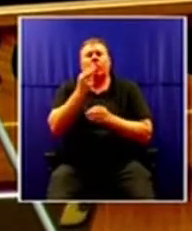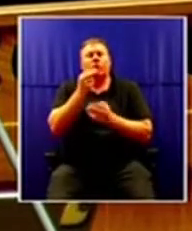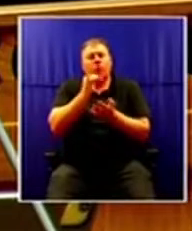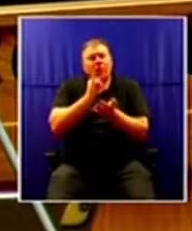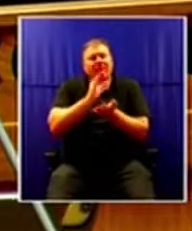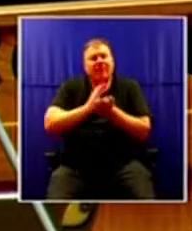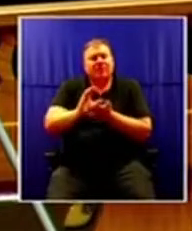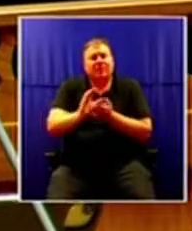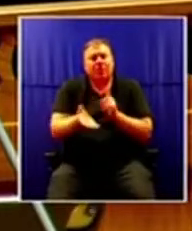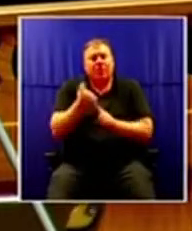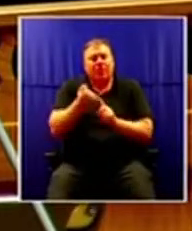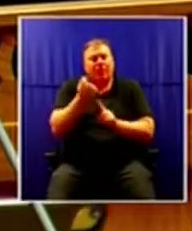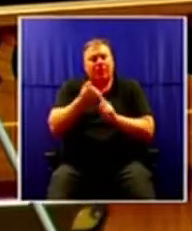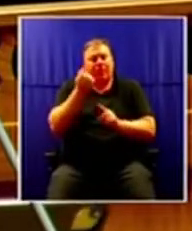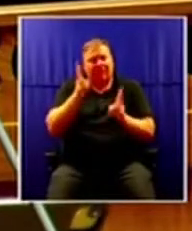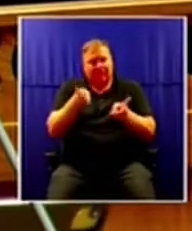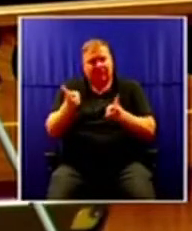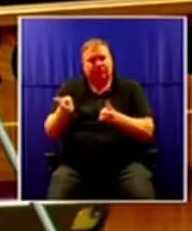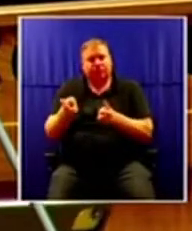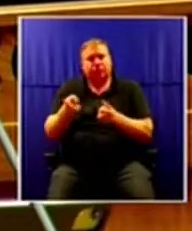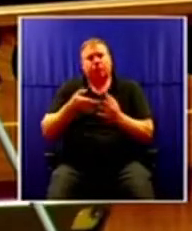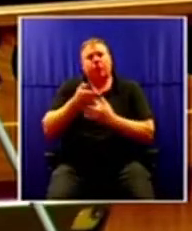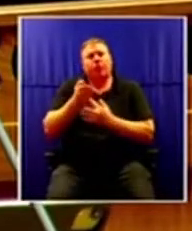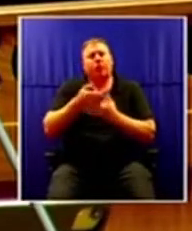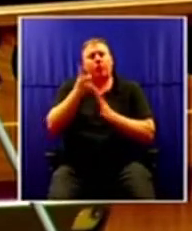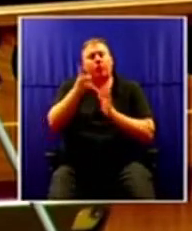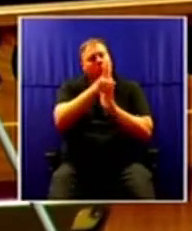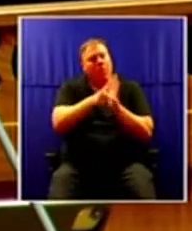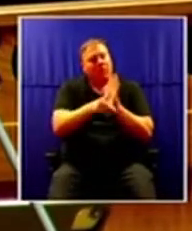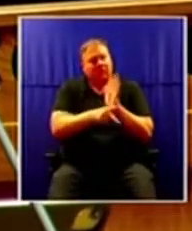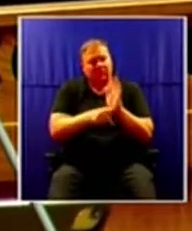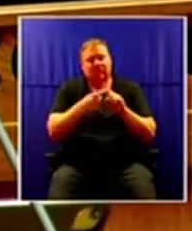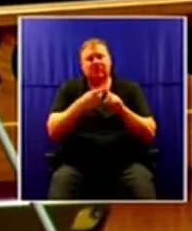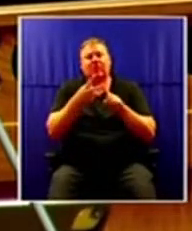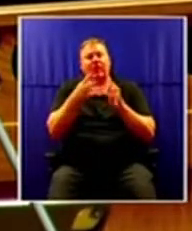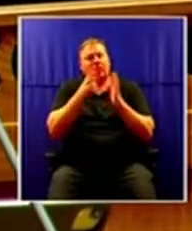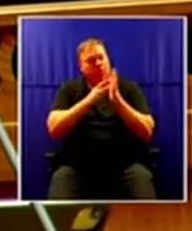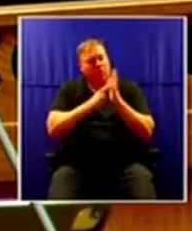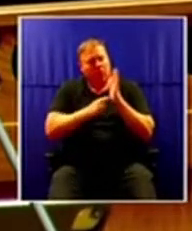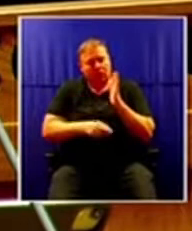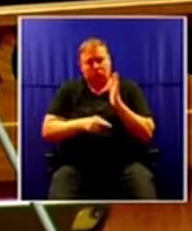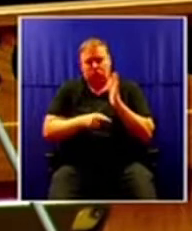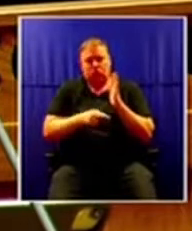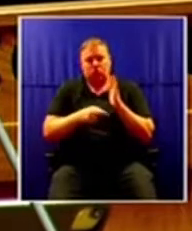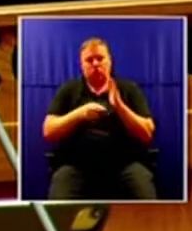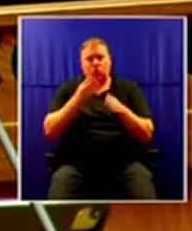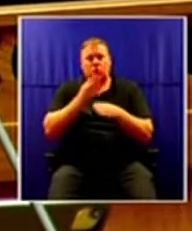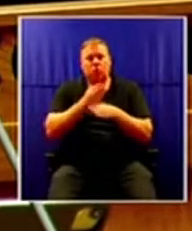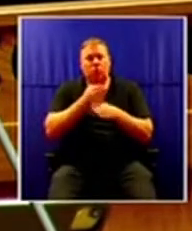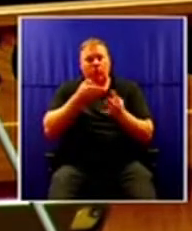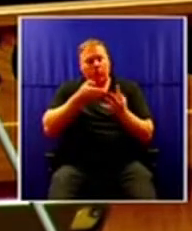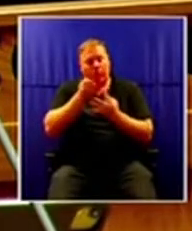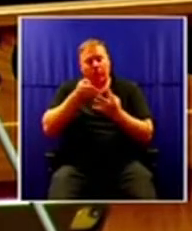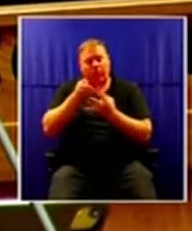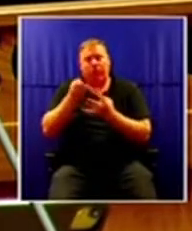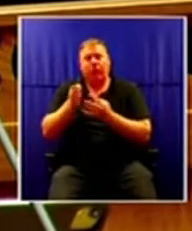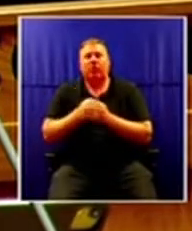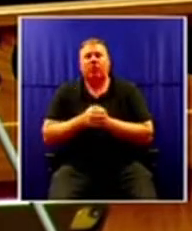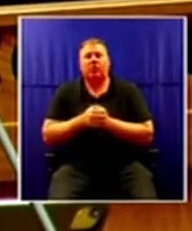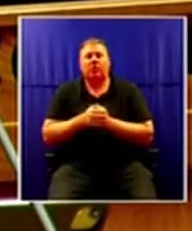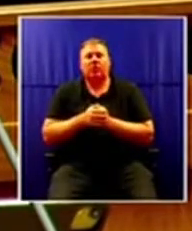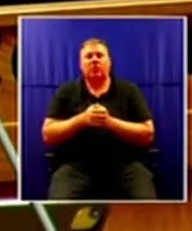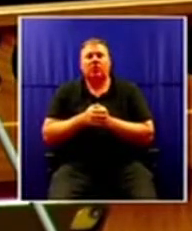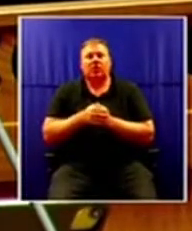a conducive policy and regulatory framework. This includes efforts to